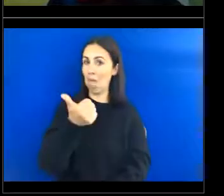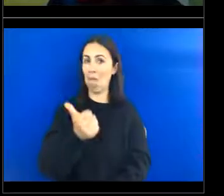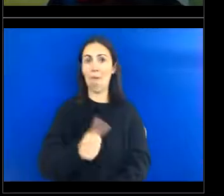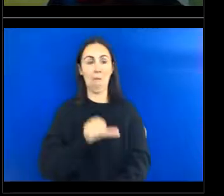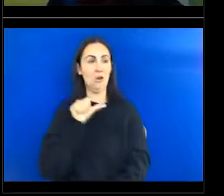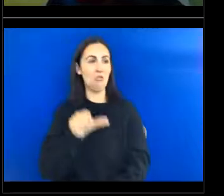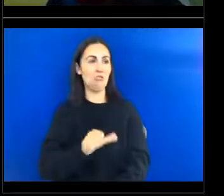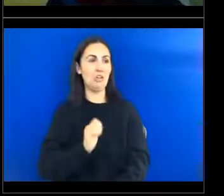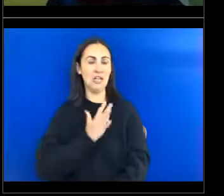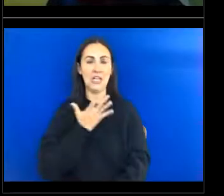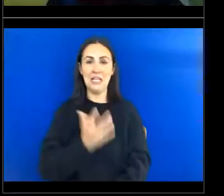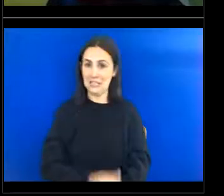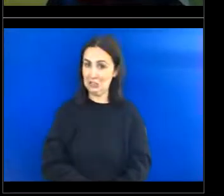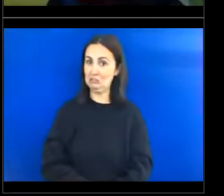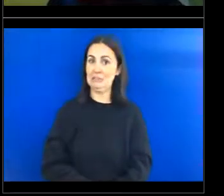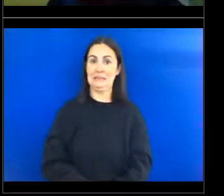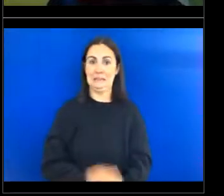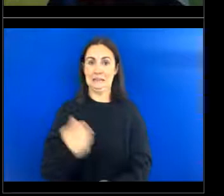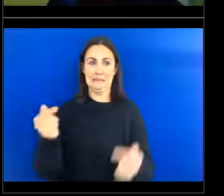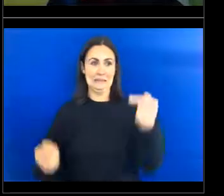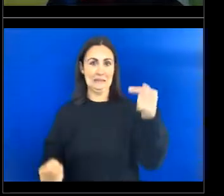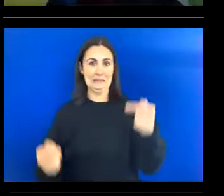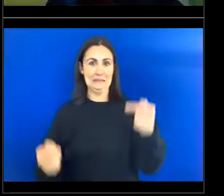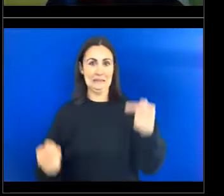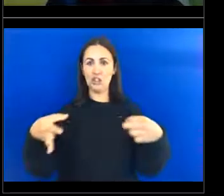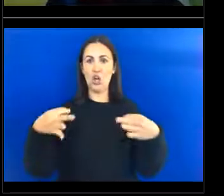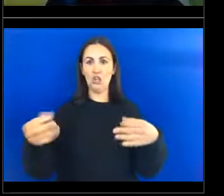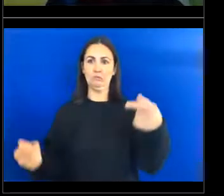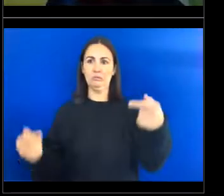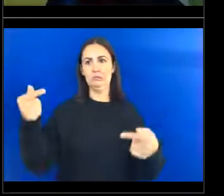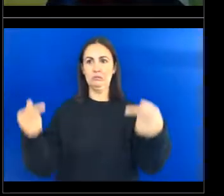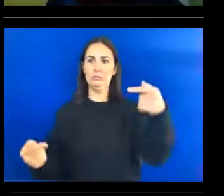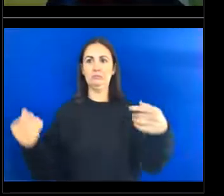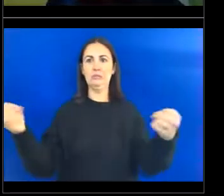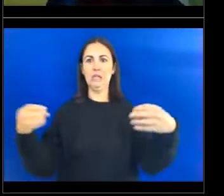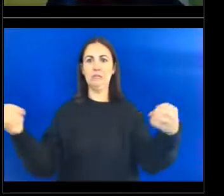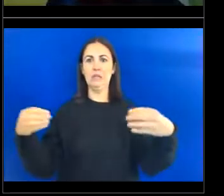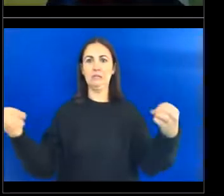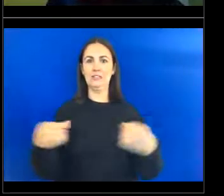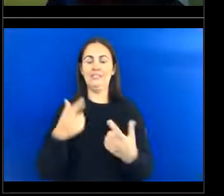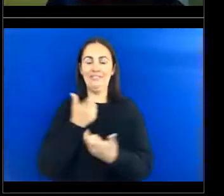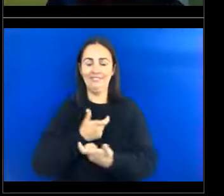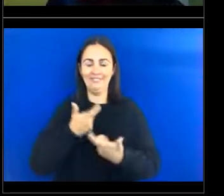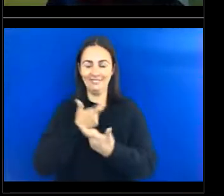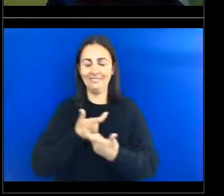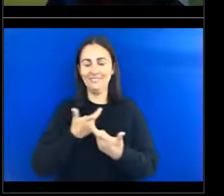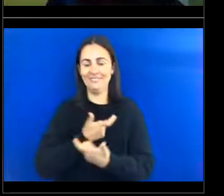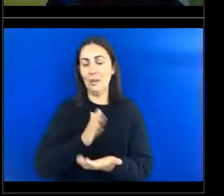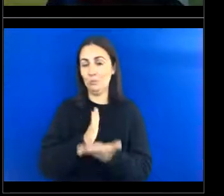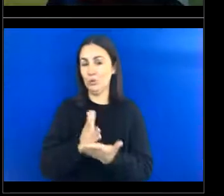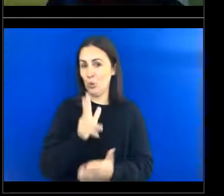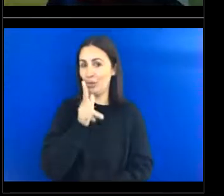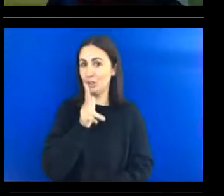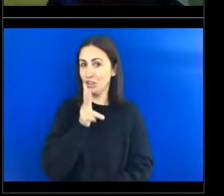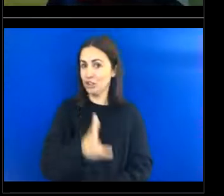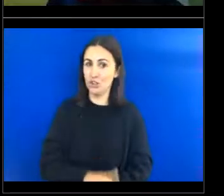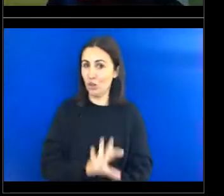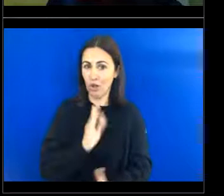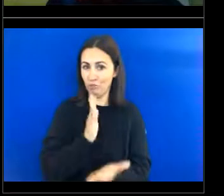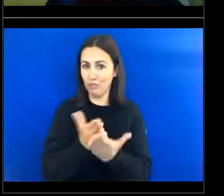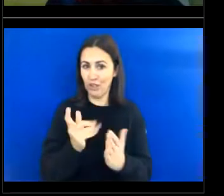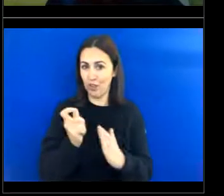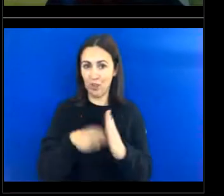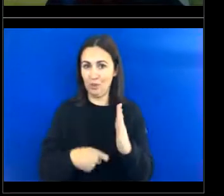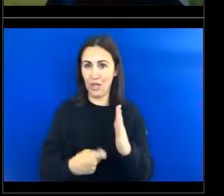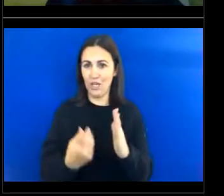Okay, well, that's going to be an interesting scenario. Hopefully they're enjoying the humour behind that one, and but I guess